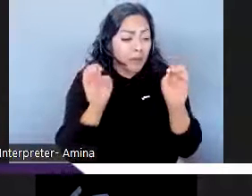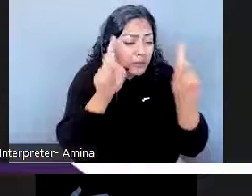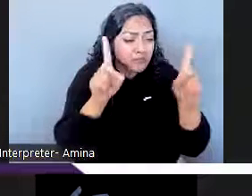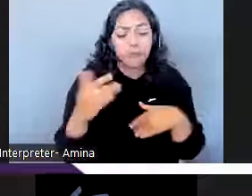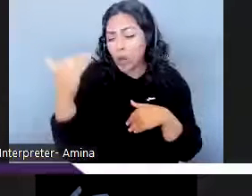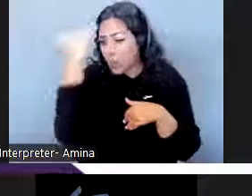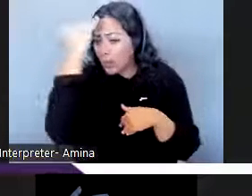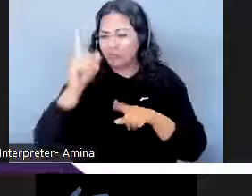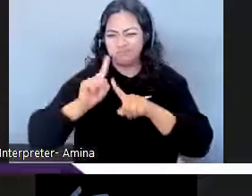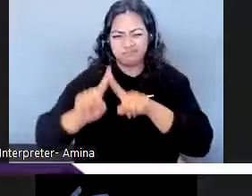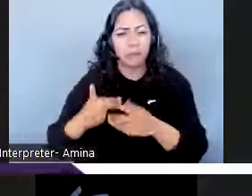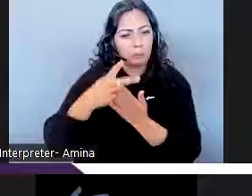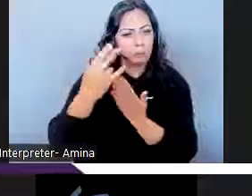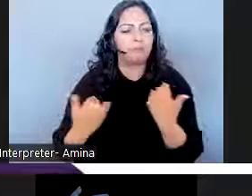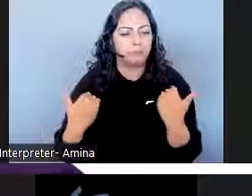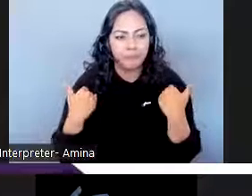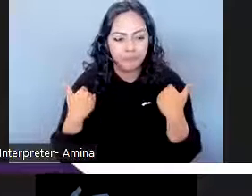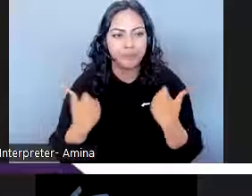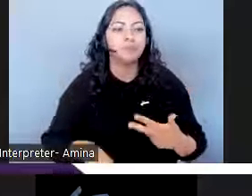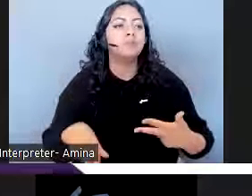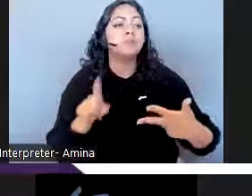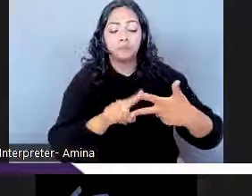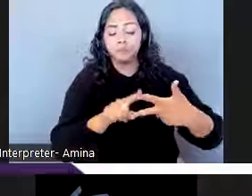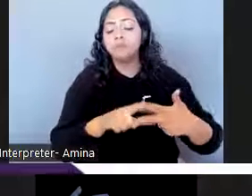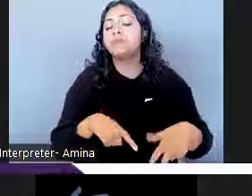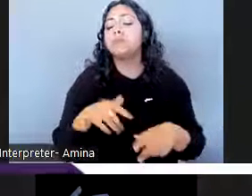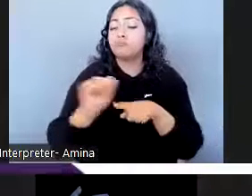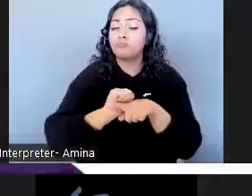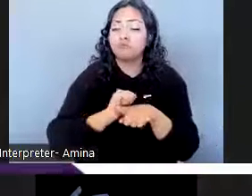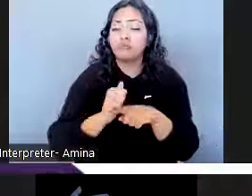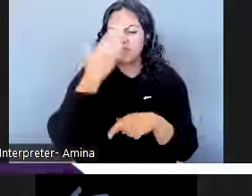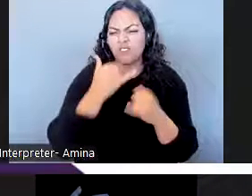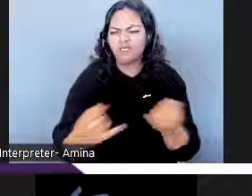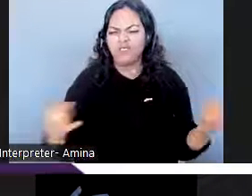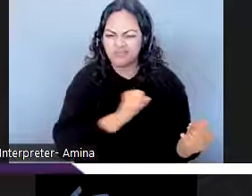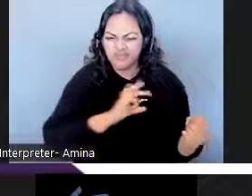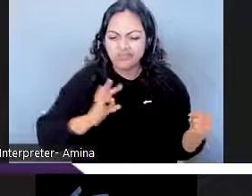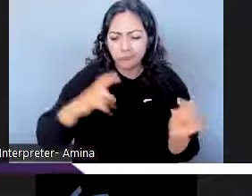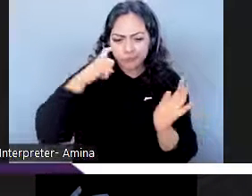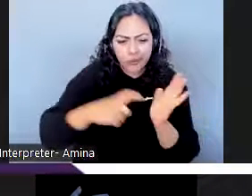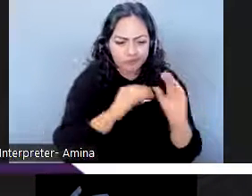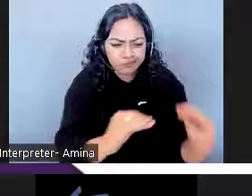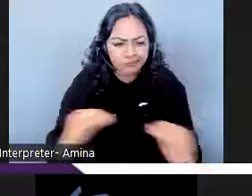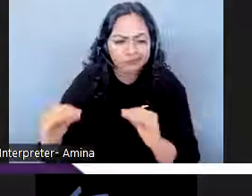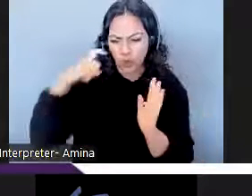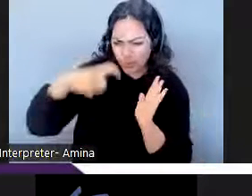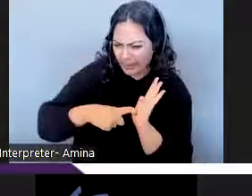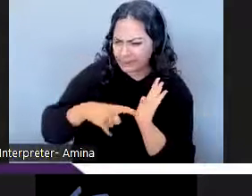awareness. We do training for frontline staff on recognizing and giving them the skills to respond